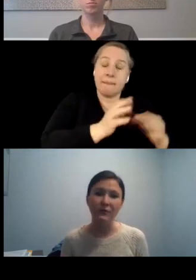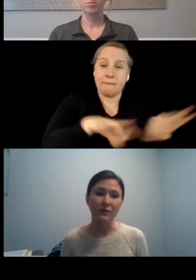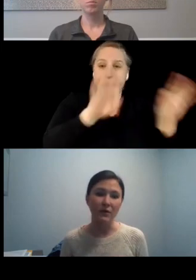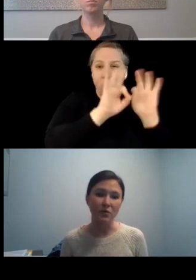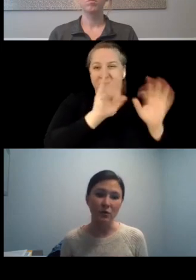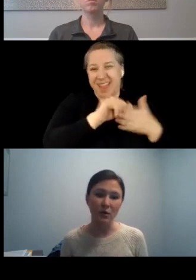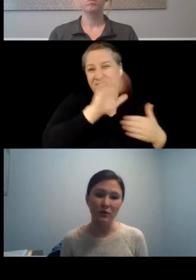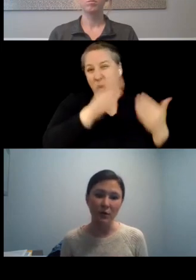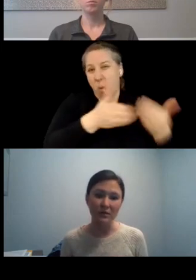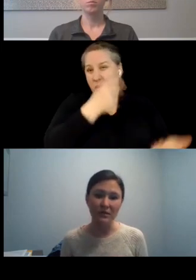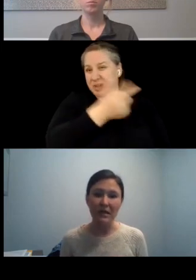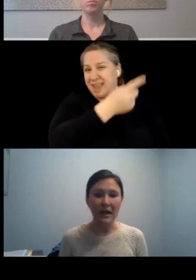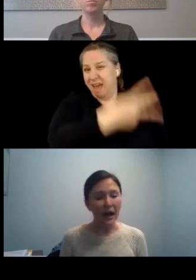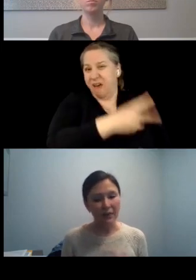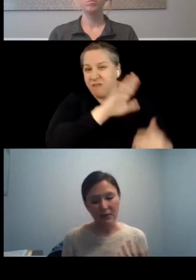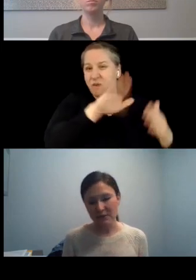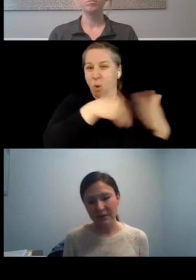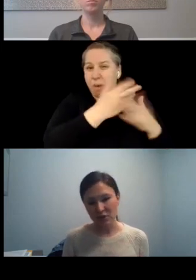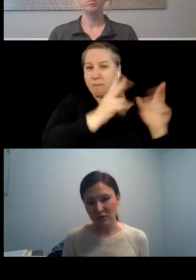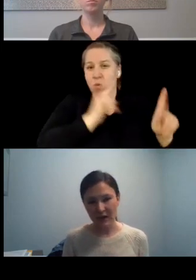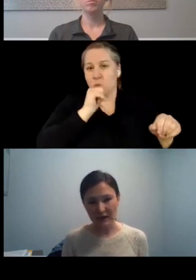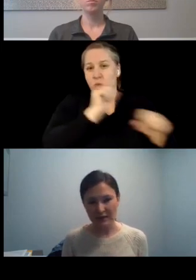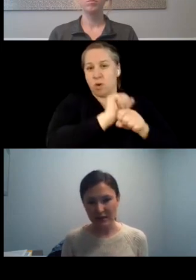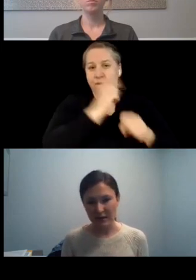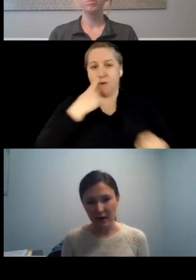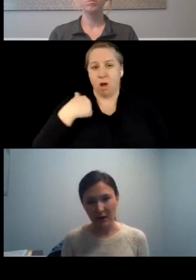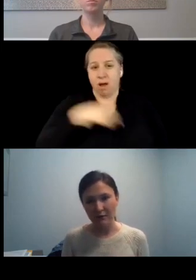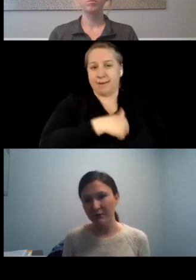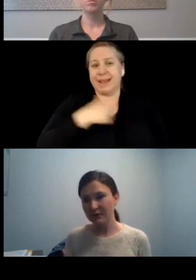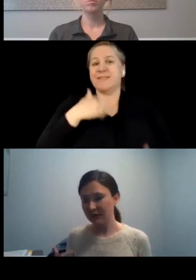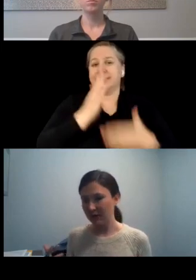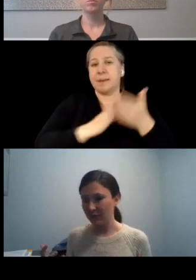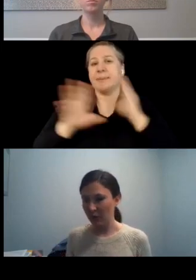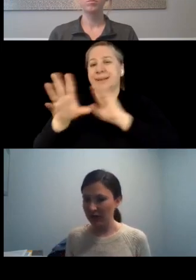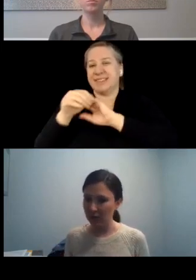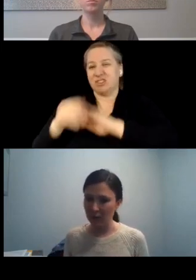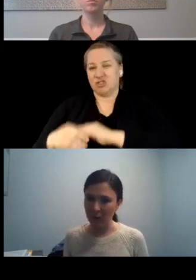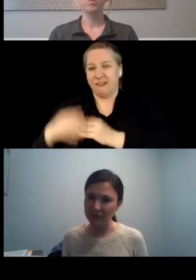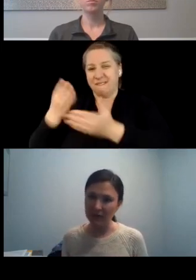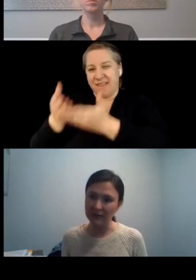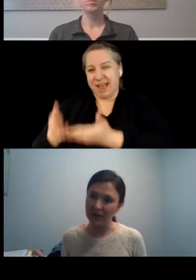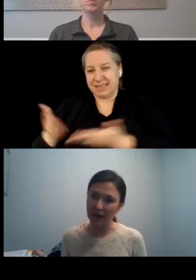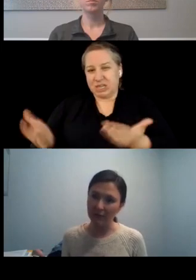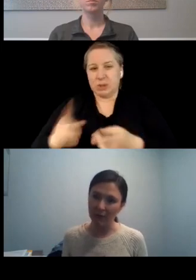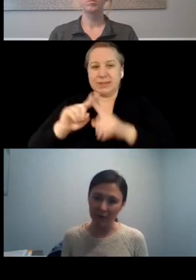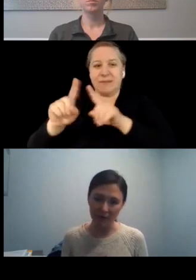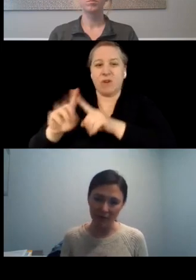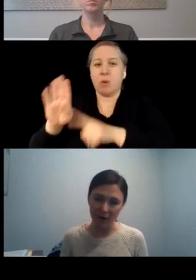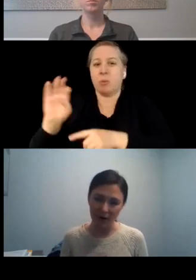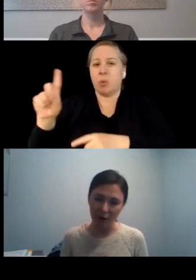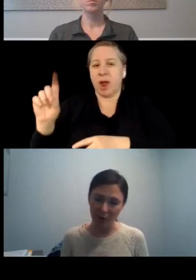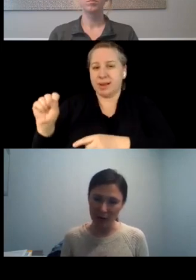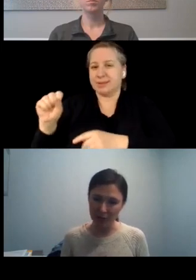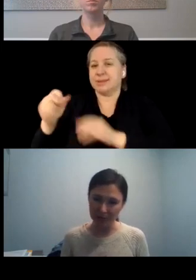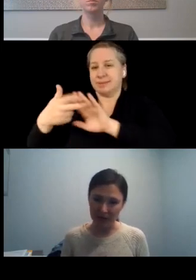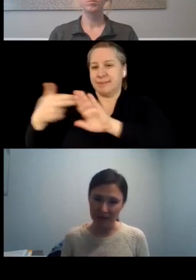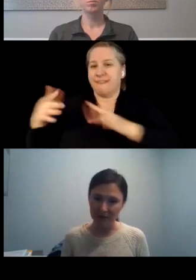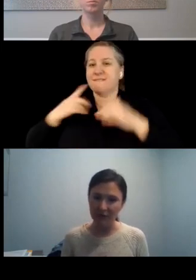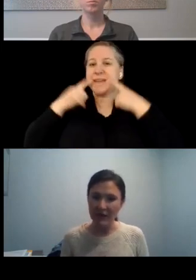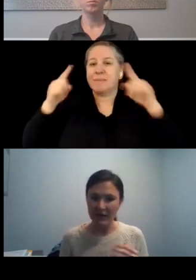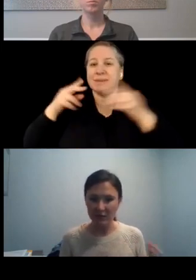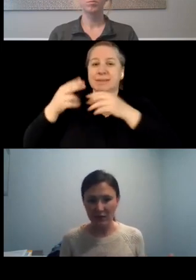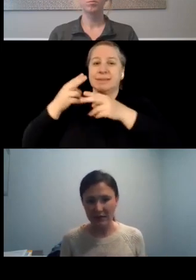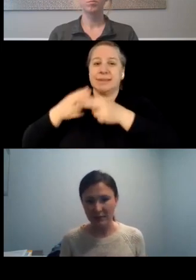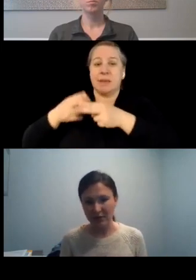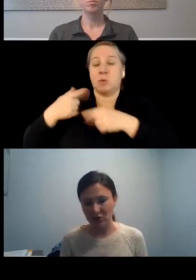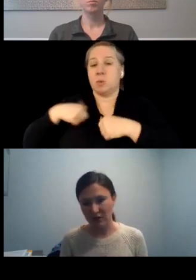almost half of our total workforce. And then there's some additional facts here of different brands that we represent from an OEM